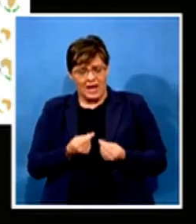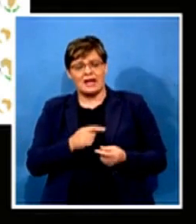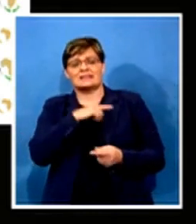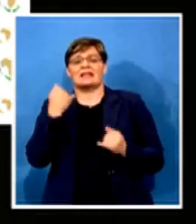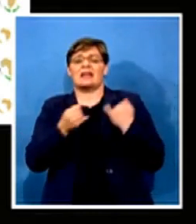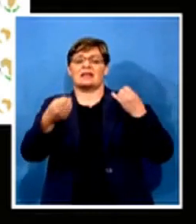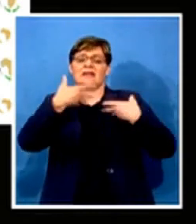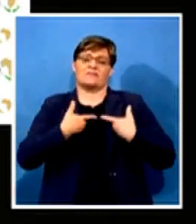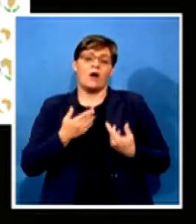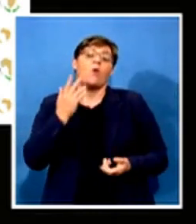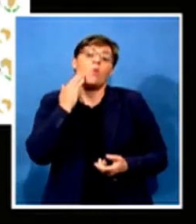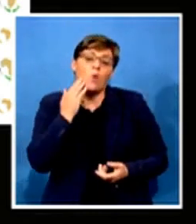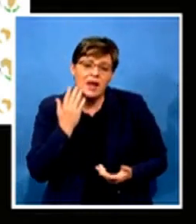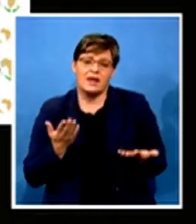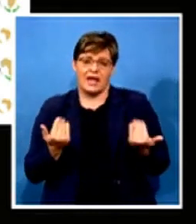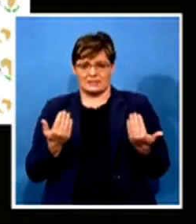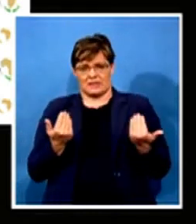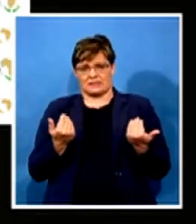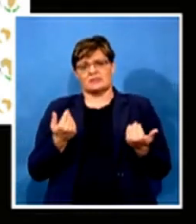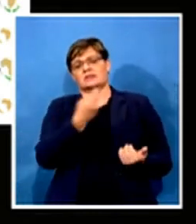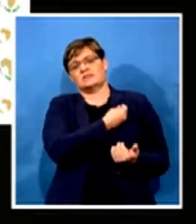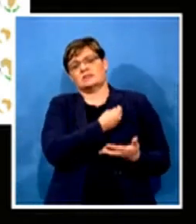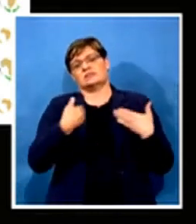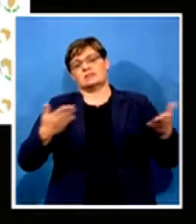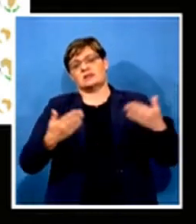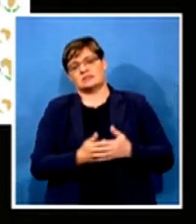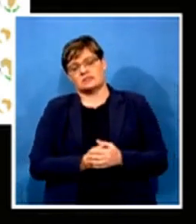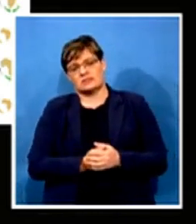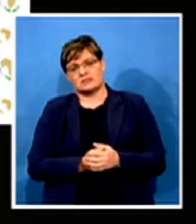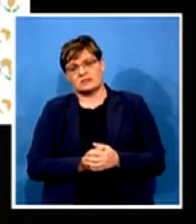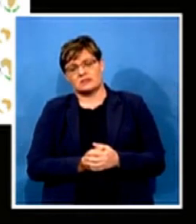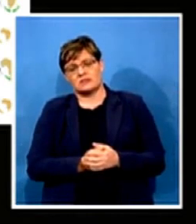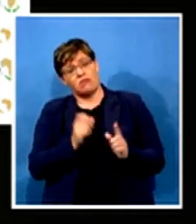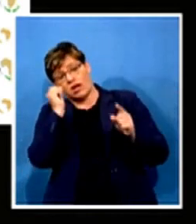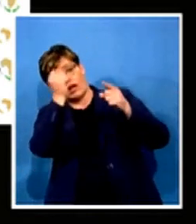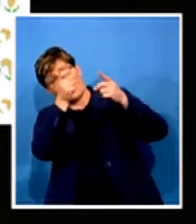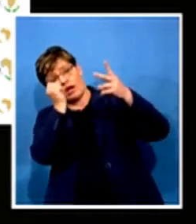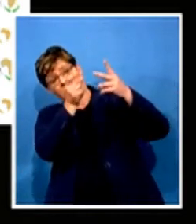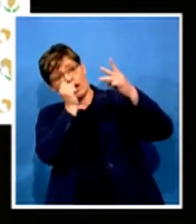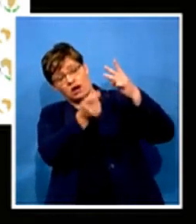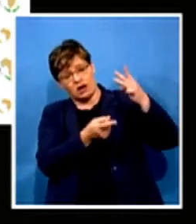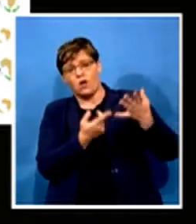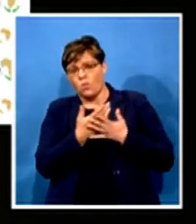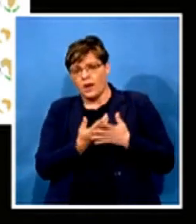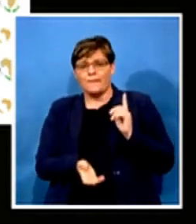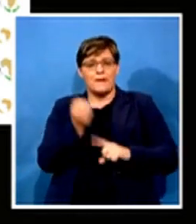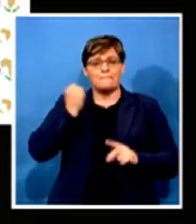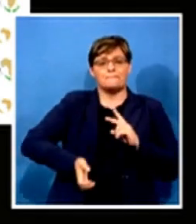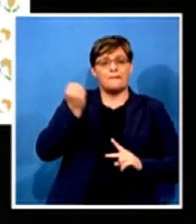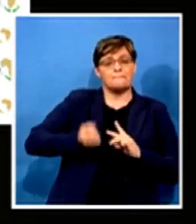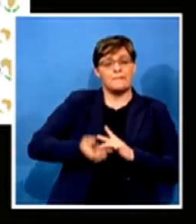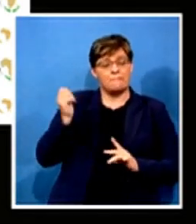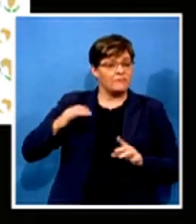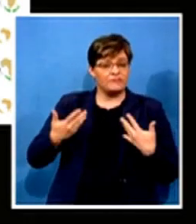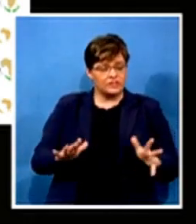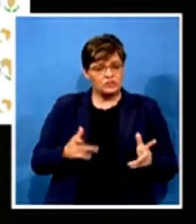expect this vaccine. Are there any milestones along the way that we are meeting in terms of getting to that point of having